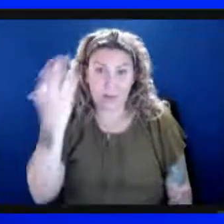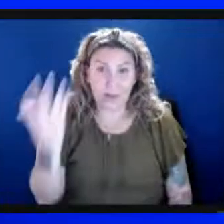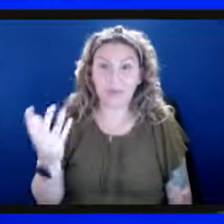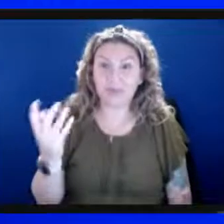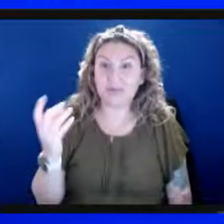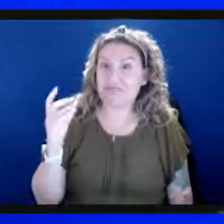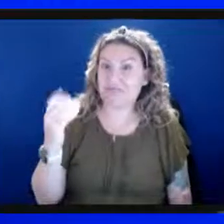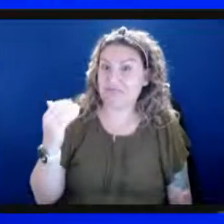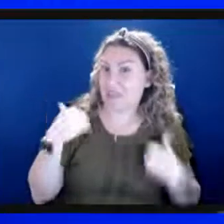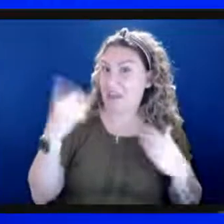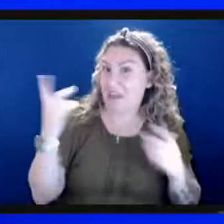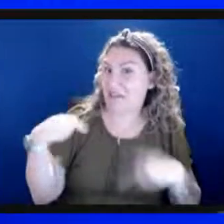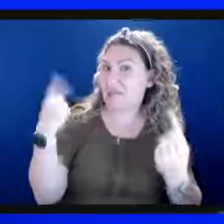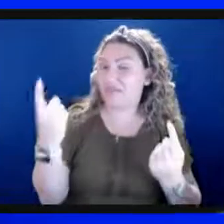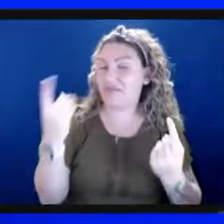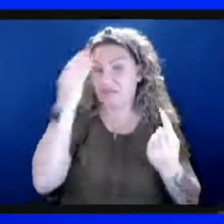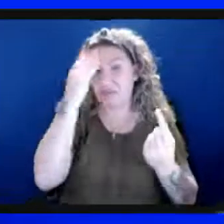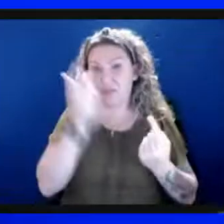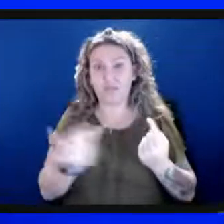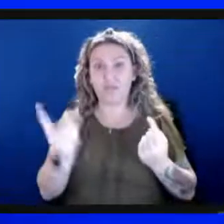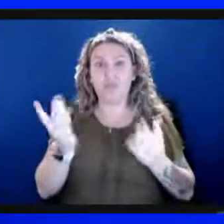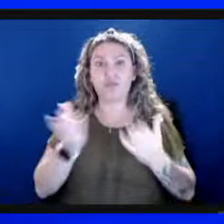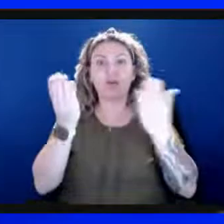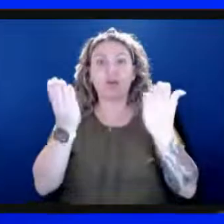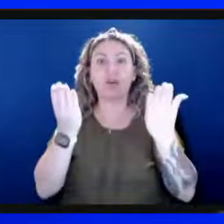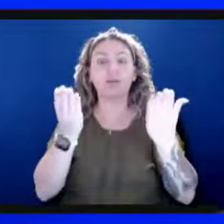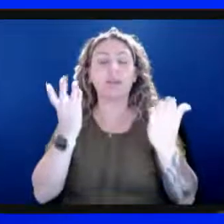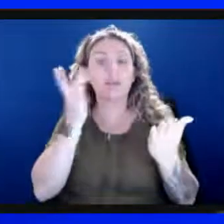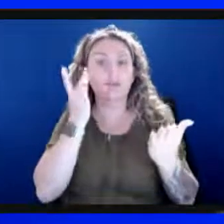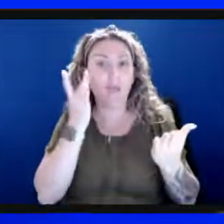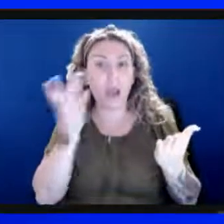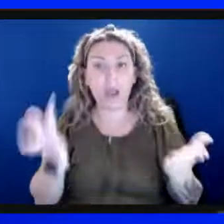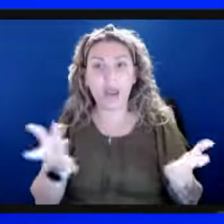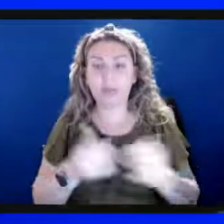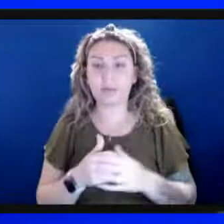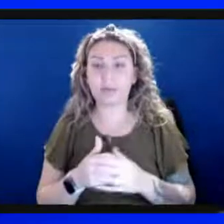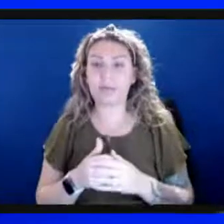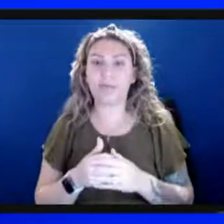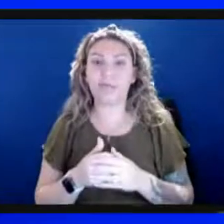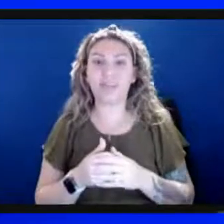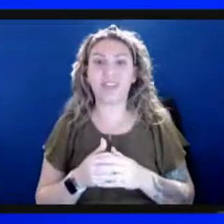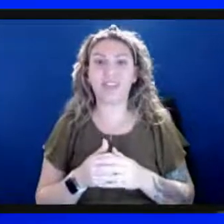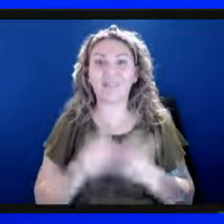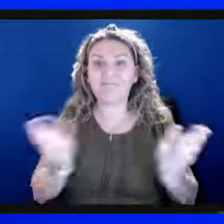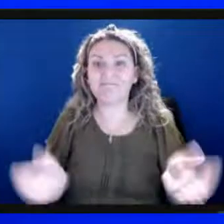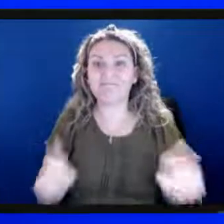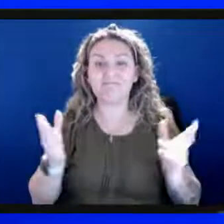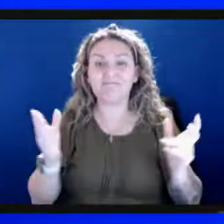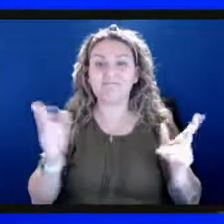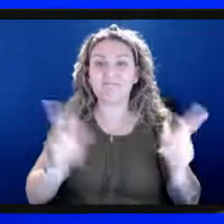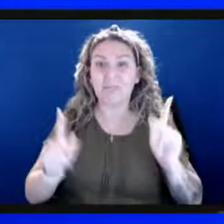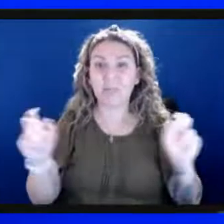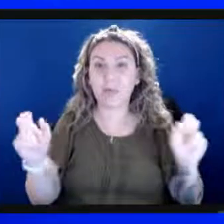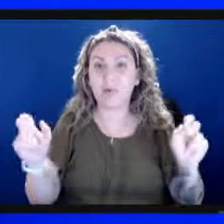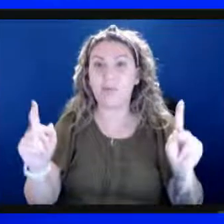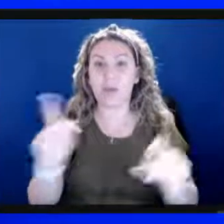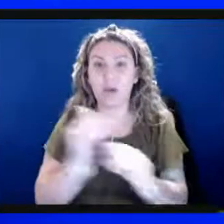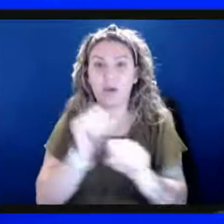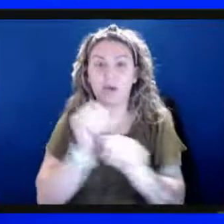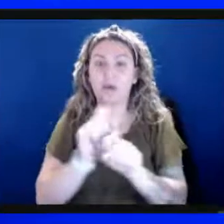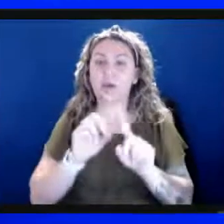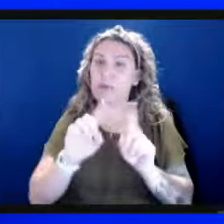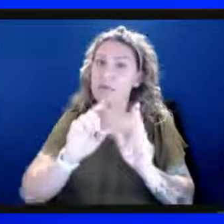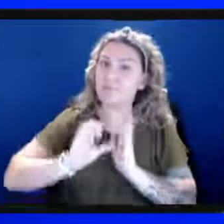know, some of those recommendations that were made because to get people back into the workforce. But again, they do stress wearing the mask as well.